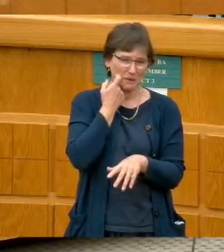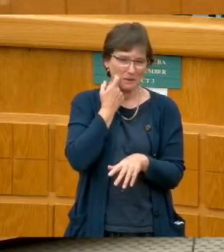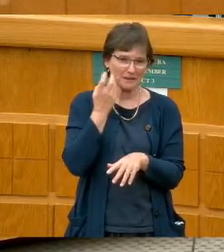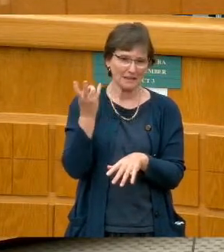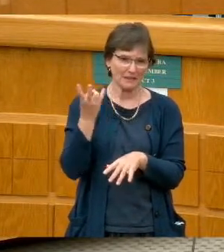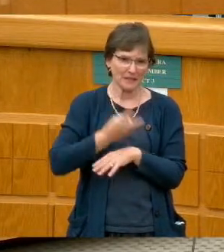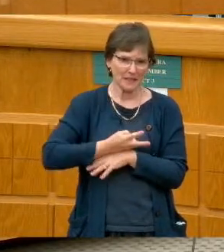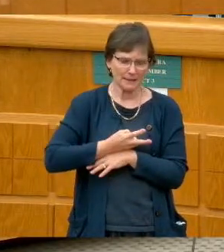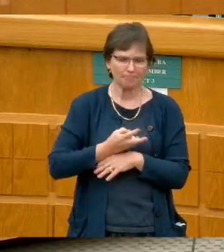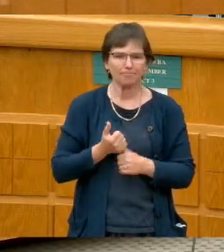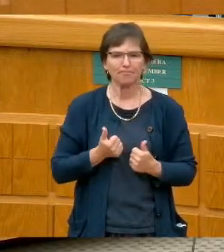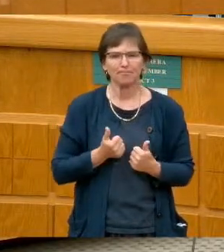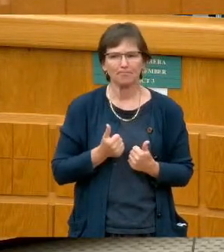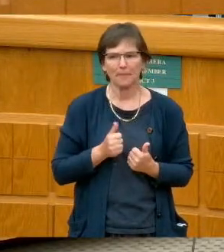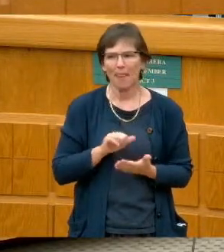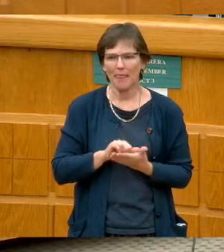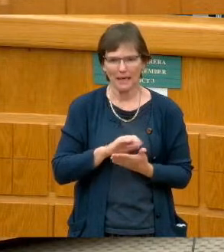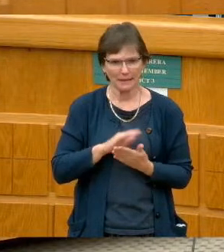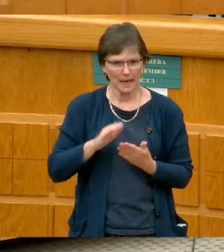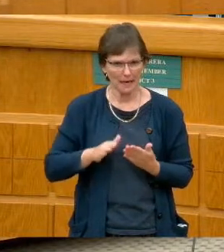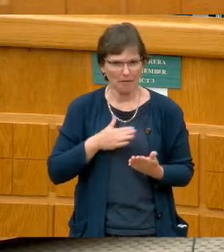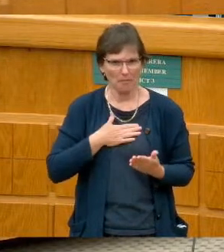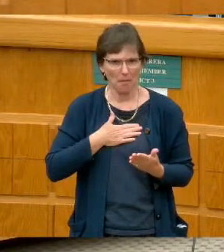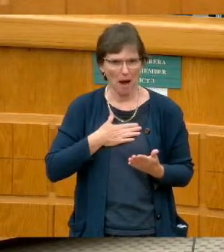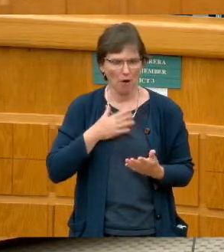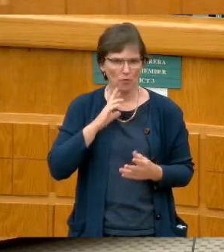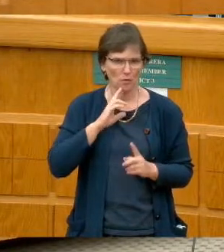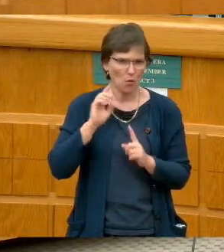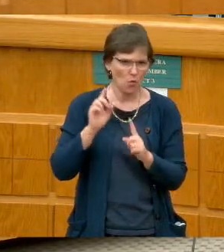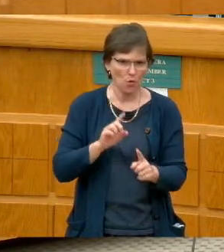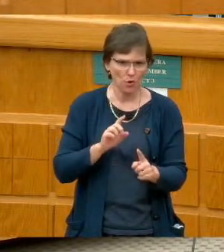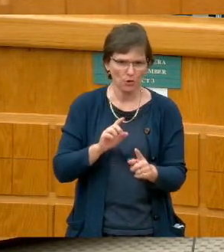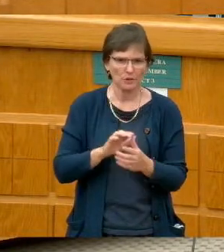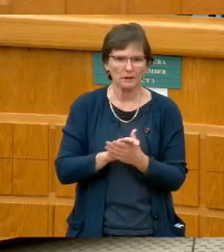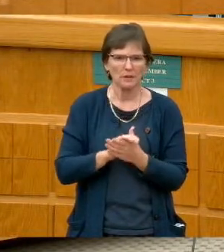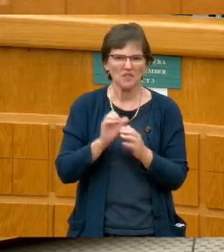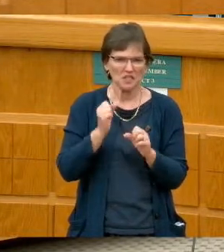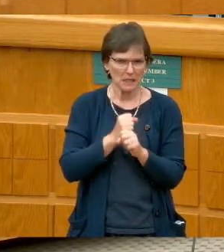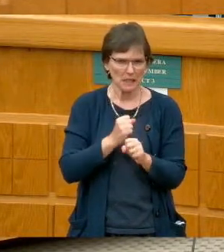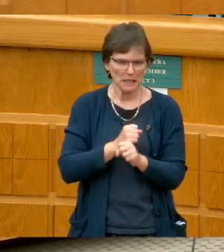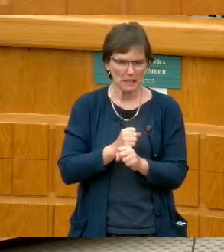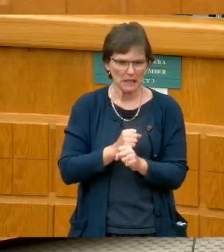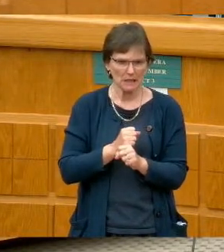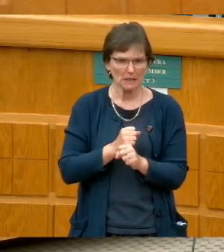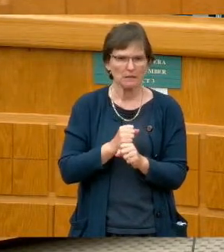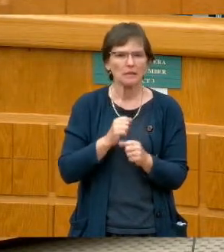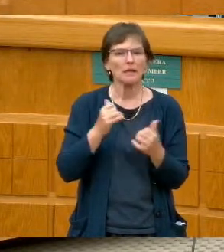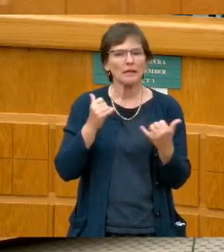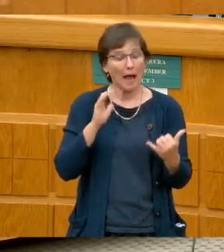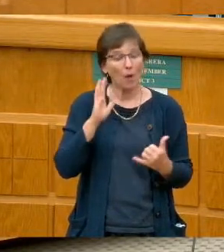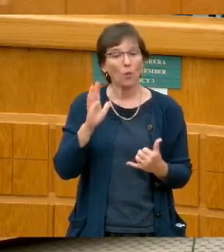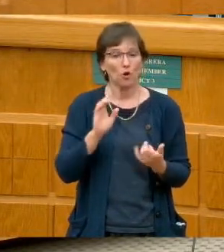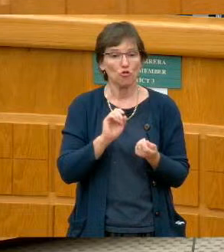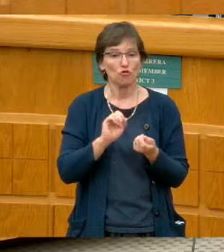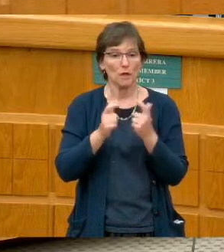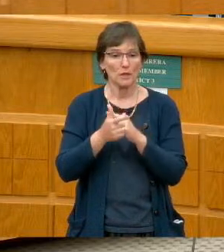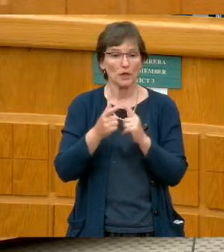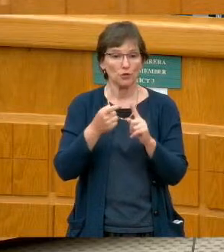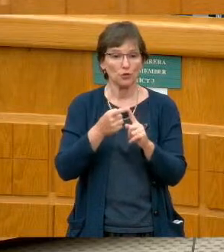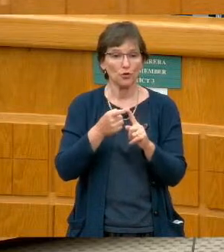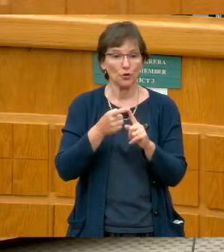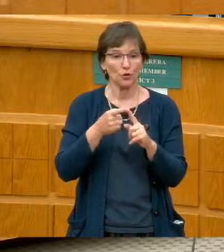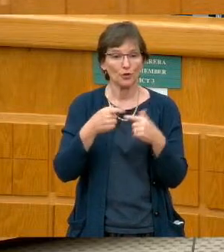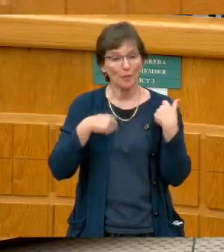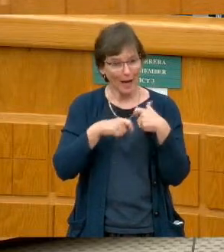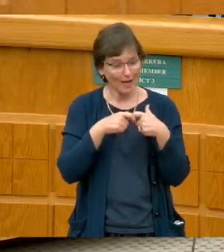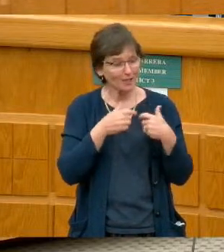Okay, so that concludes my portion of the briefing on the statistics. We're going to get it translated into Spanish. And Gabby is back.